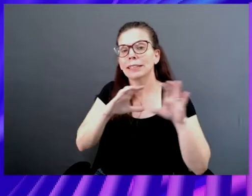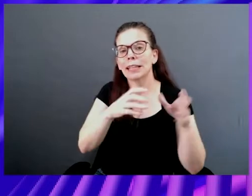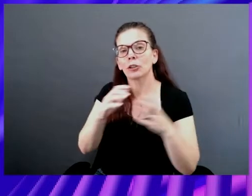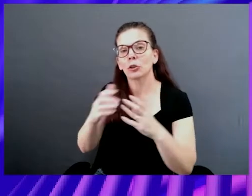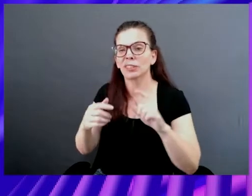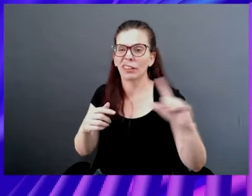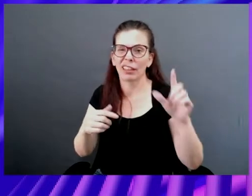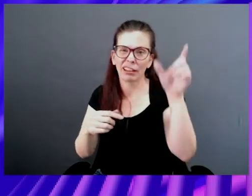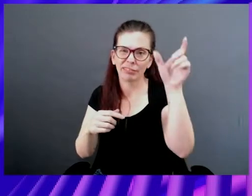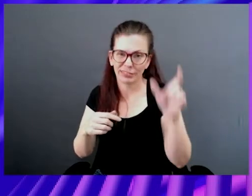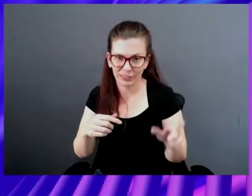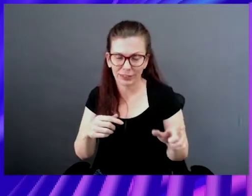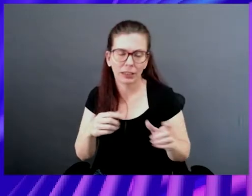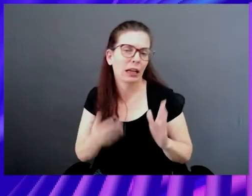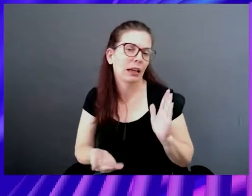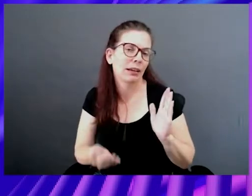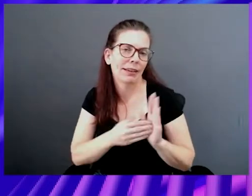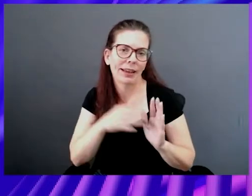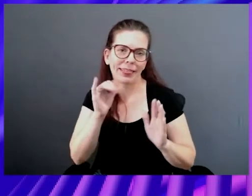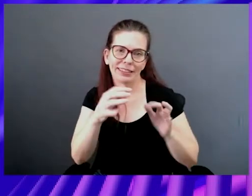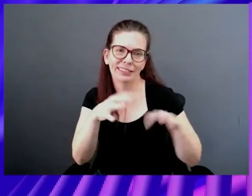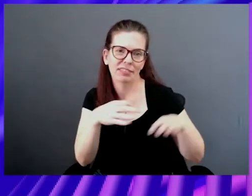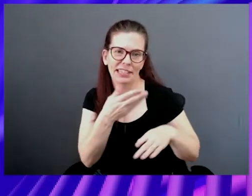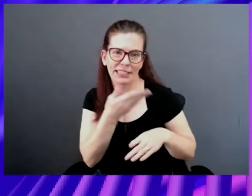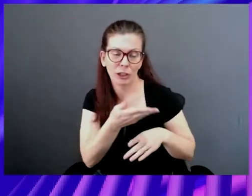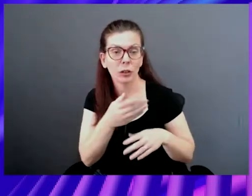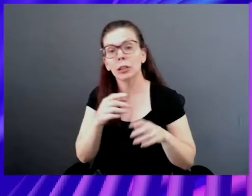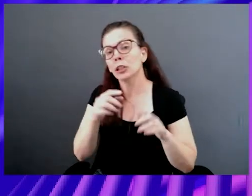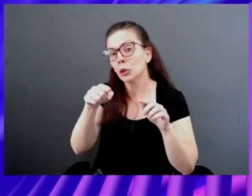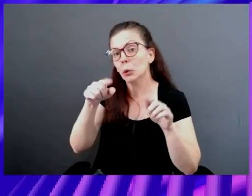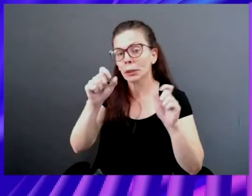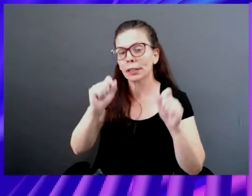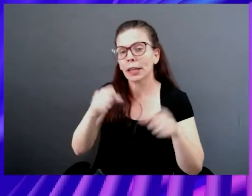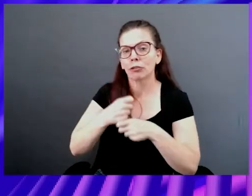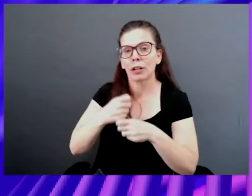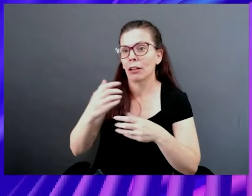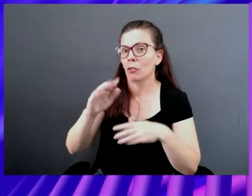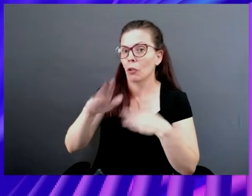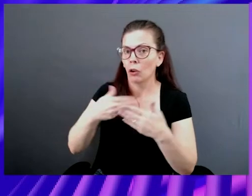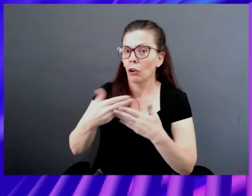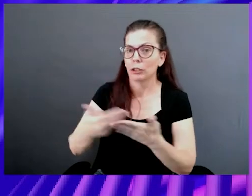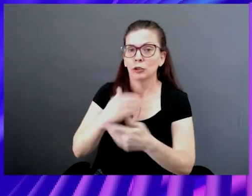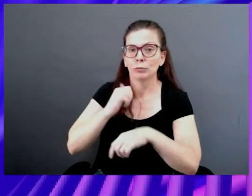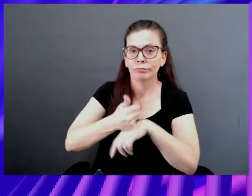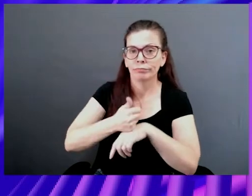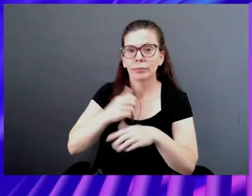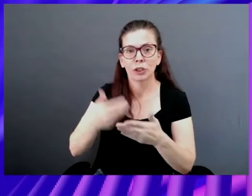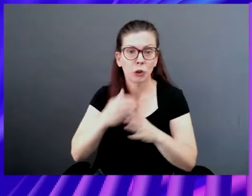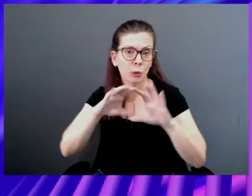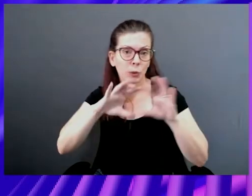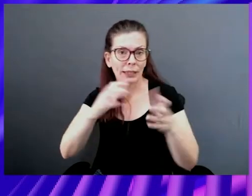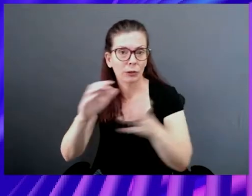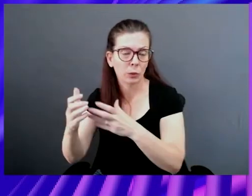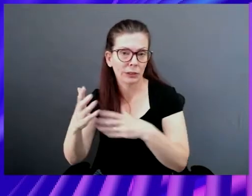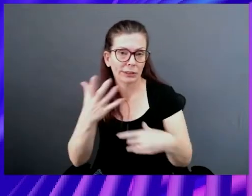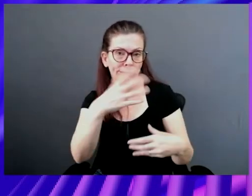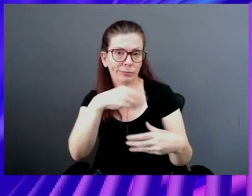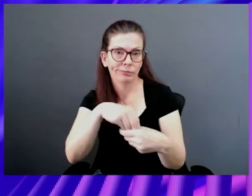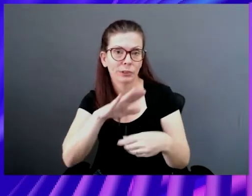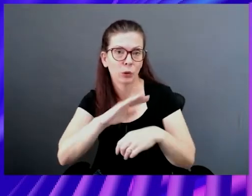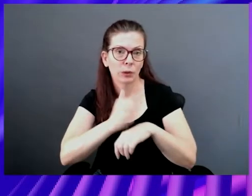Like again, that's all defined here. You could create all new settings or categories to put your settings in there and stuff like that,